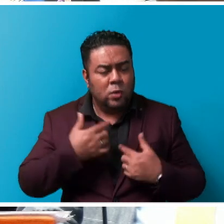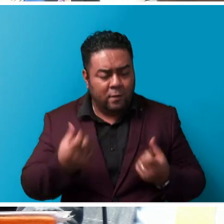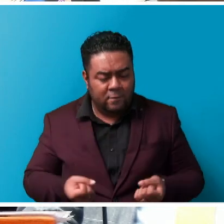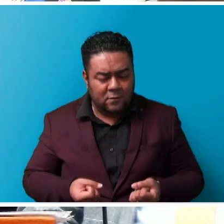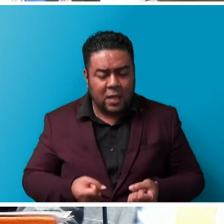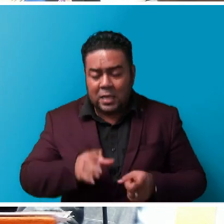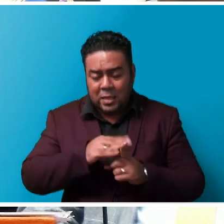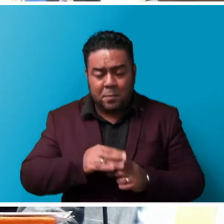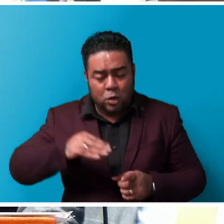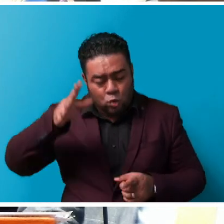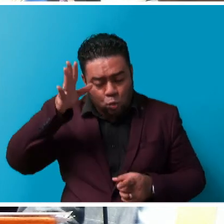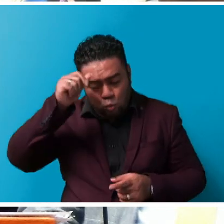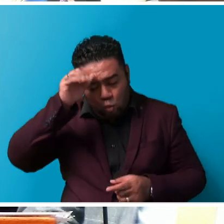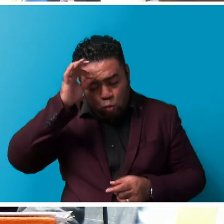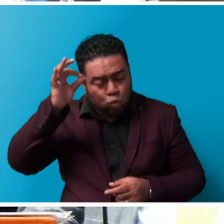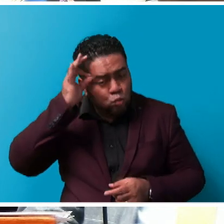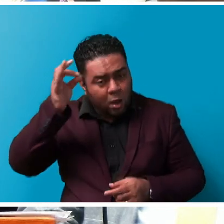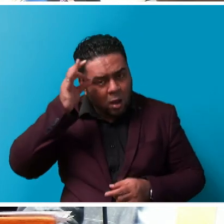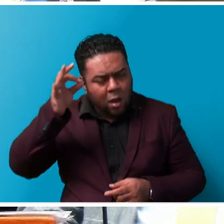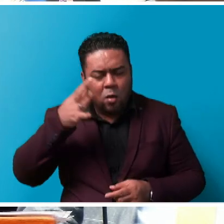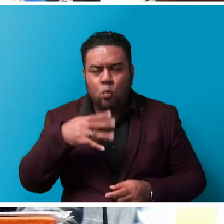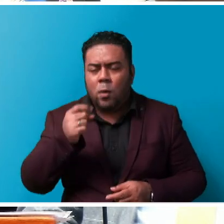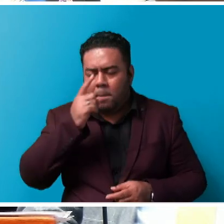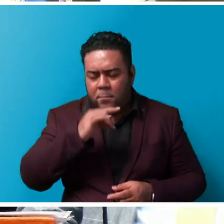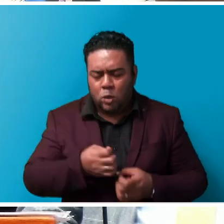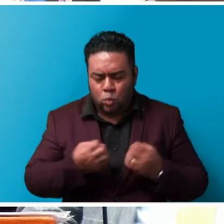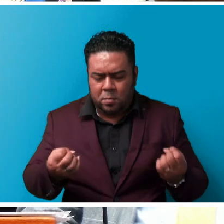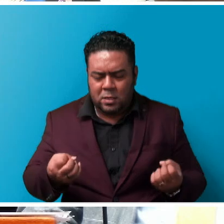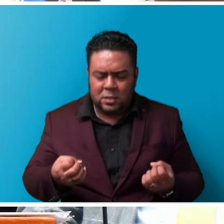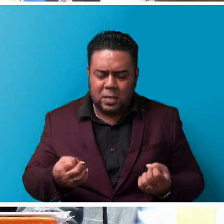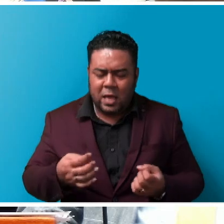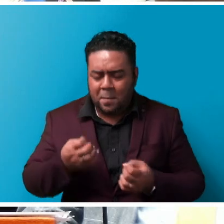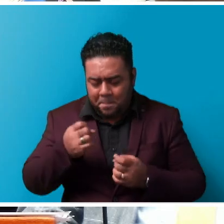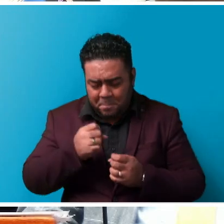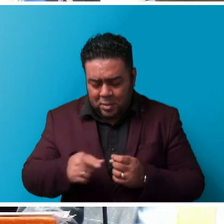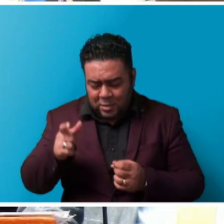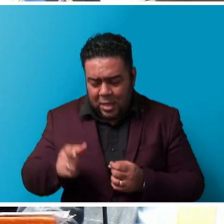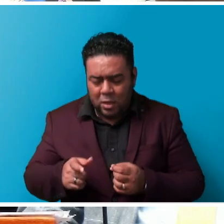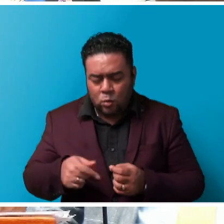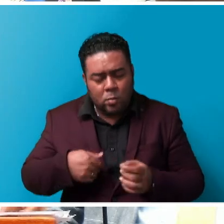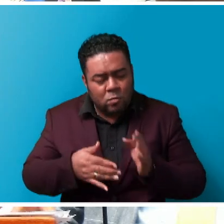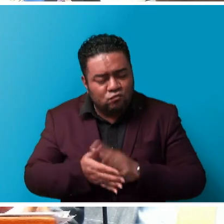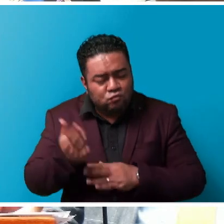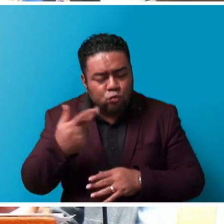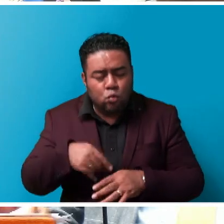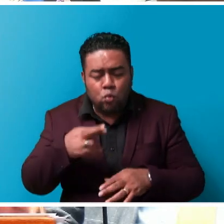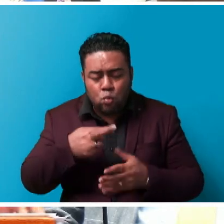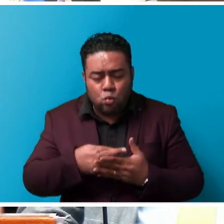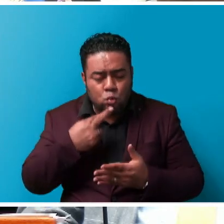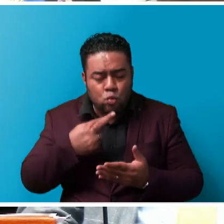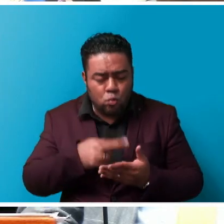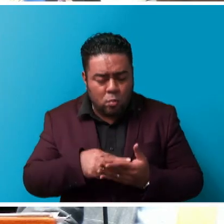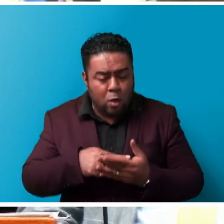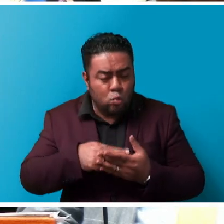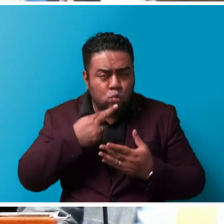Rotuma, equipment and personnel will be deployed to Rotuma in 1.5 weeks to upgrade the roads to standard. We